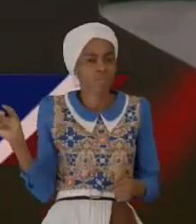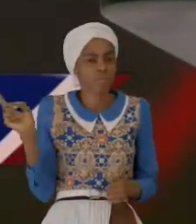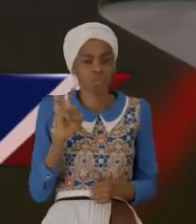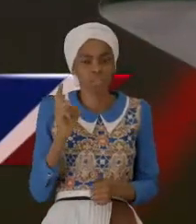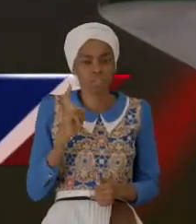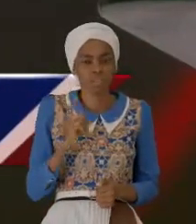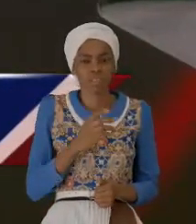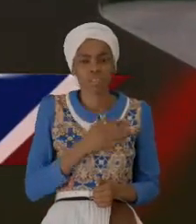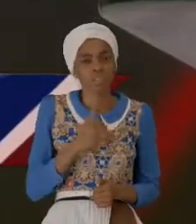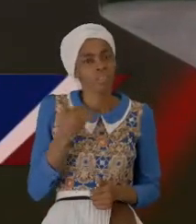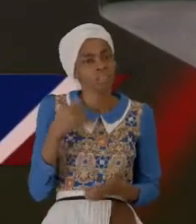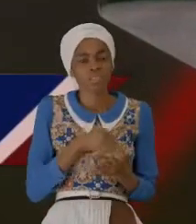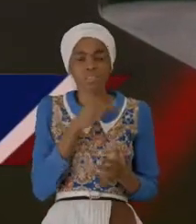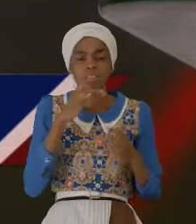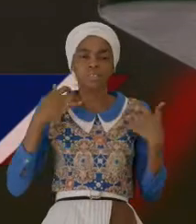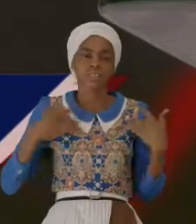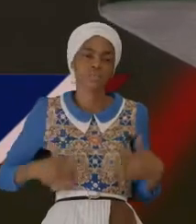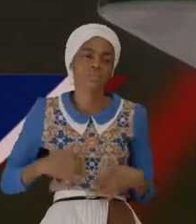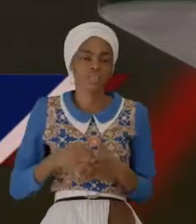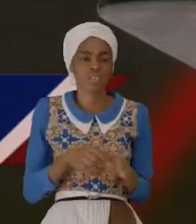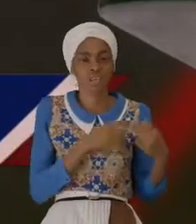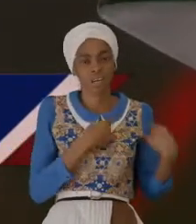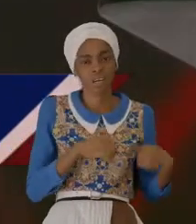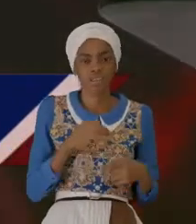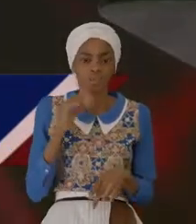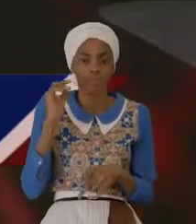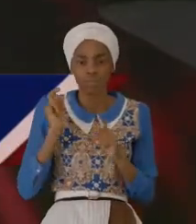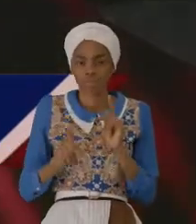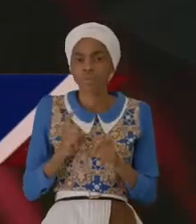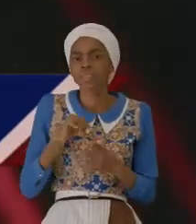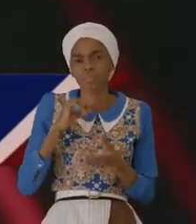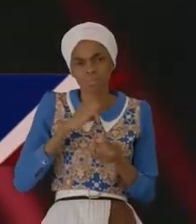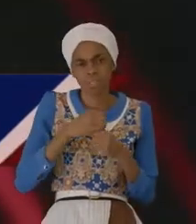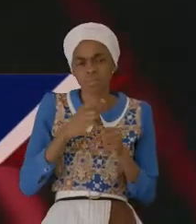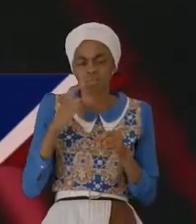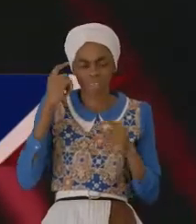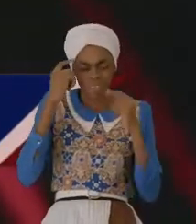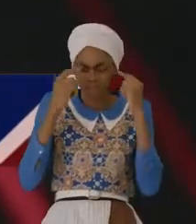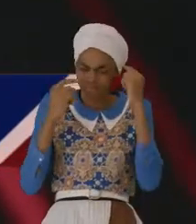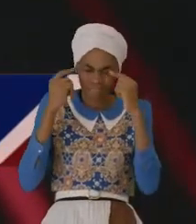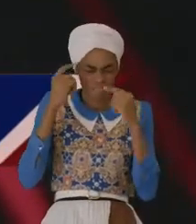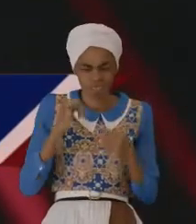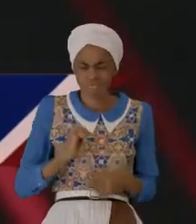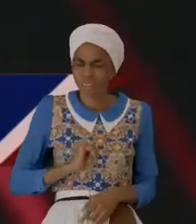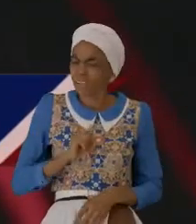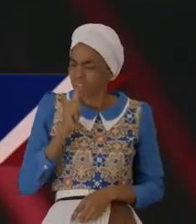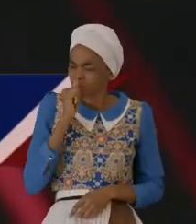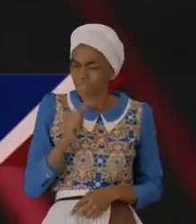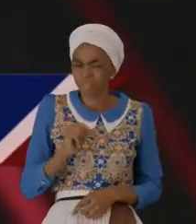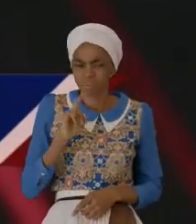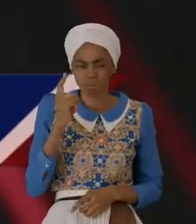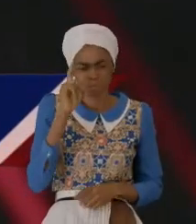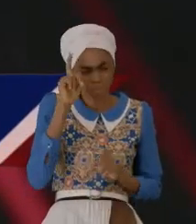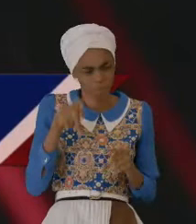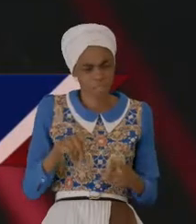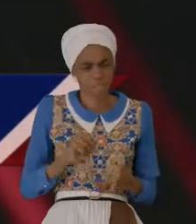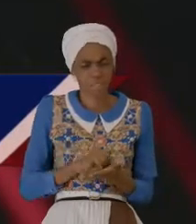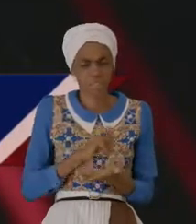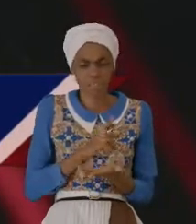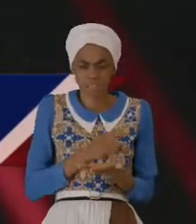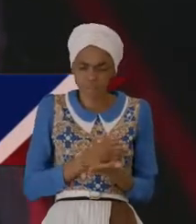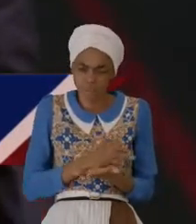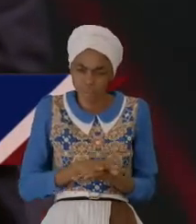discouragement in the heart of people and sometimes it makes such a Wonder are we the only one that is right